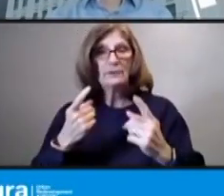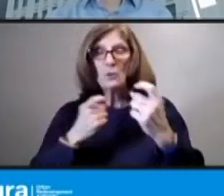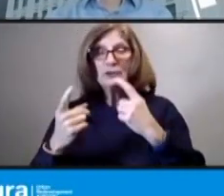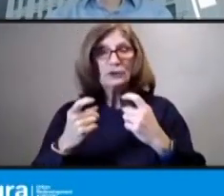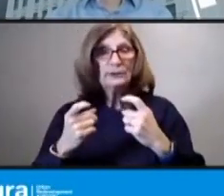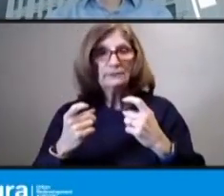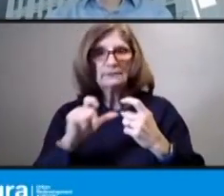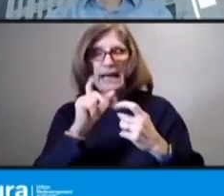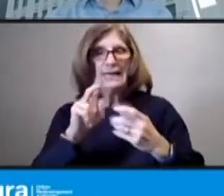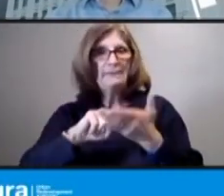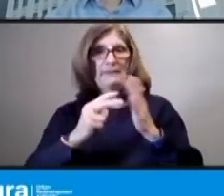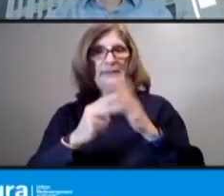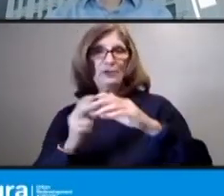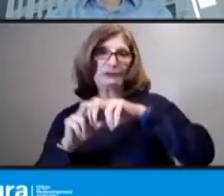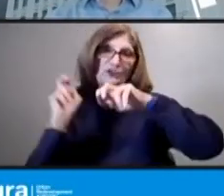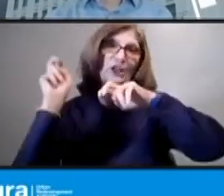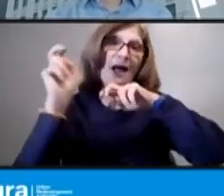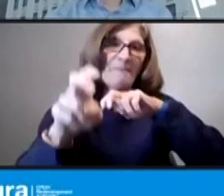I didn't mean to